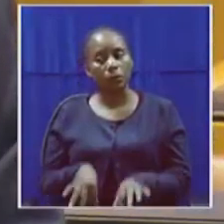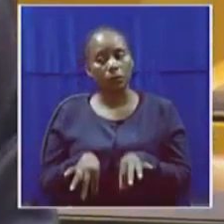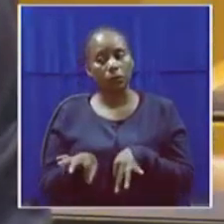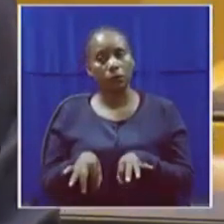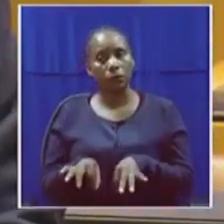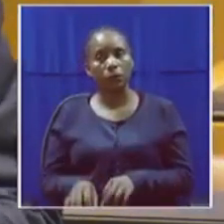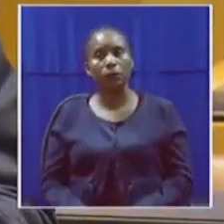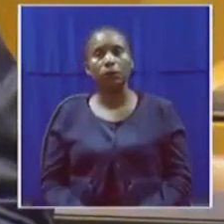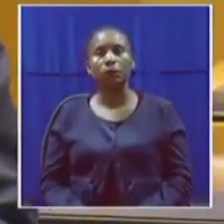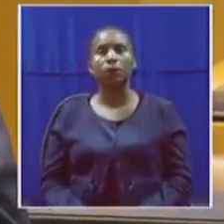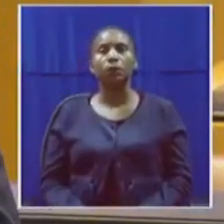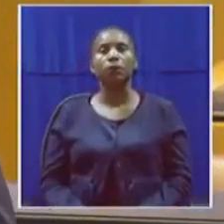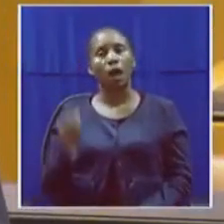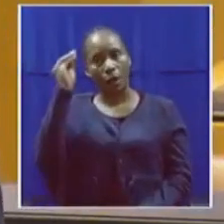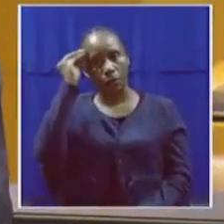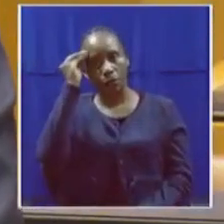I know that we all have different